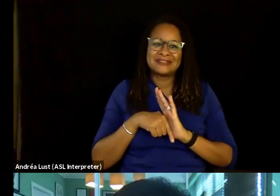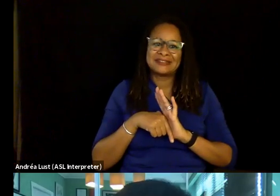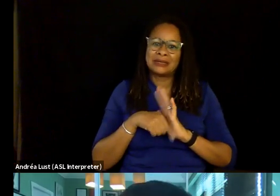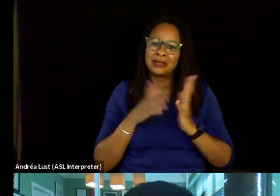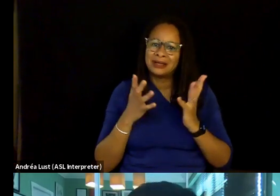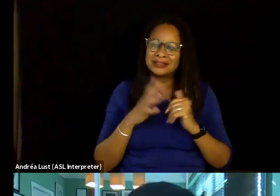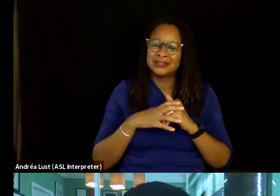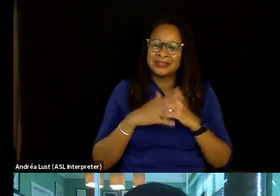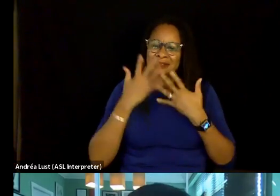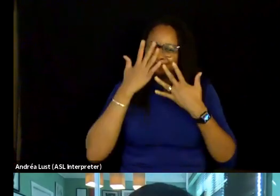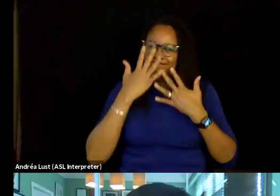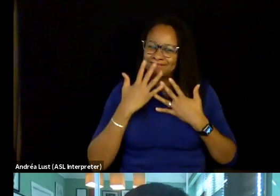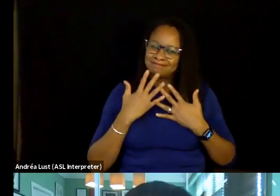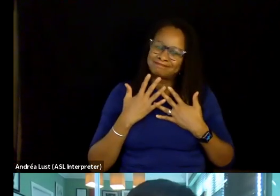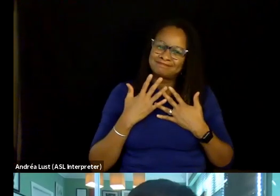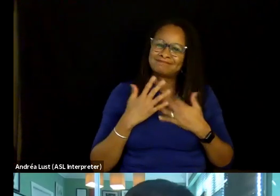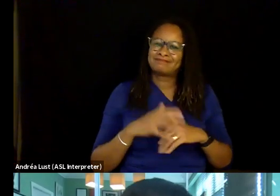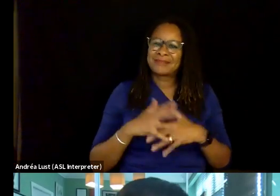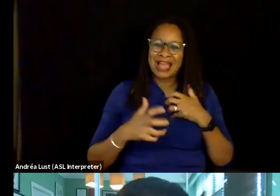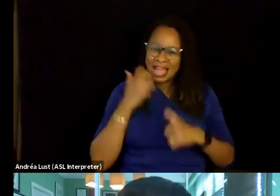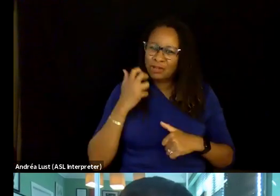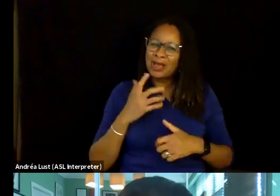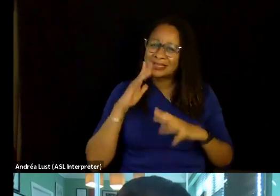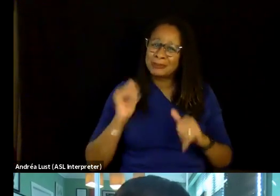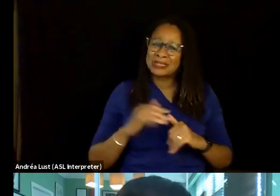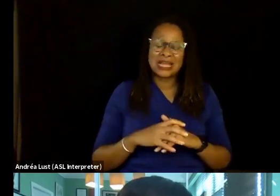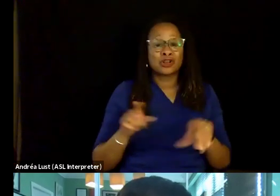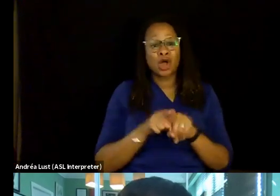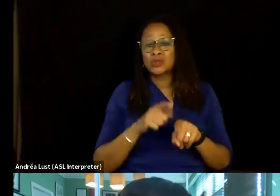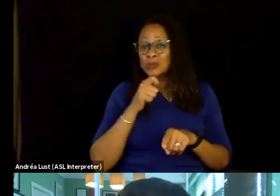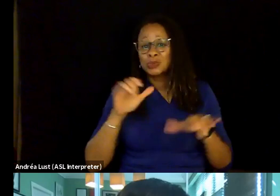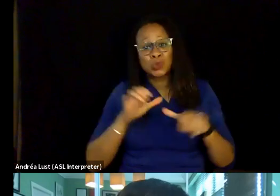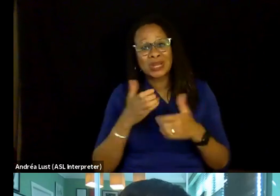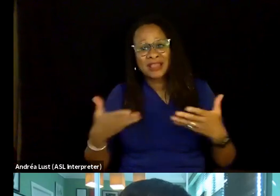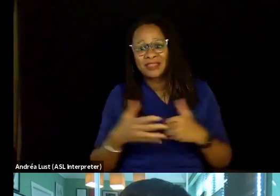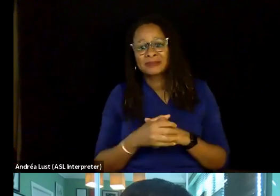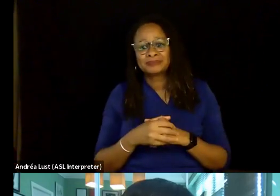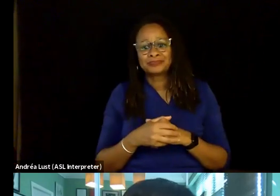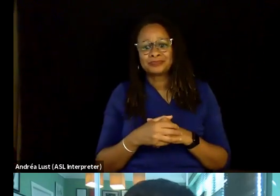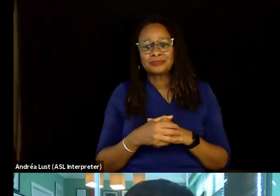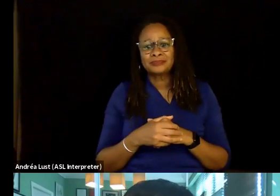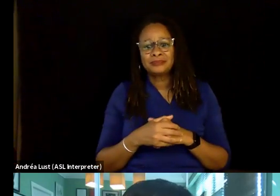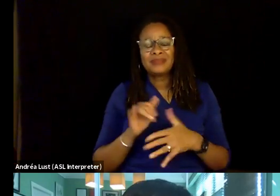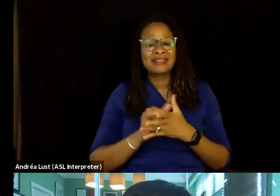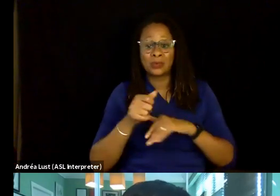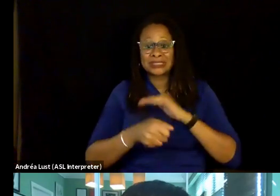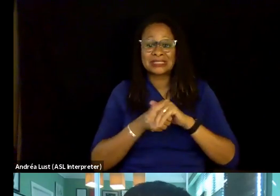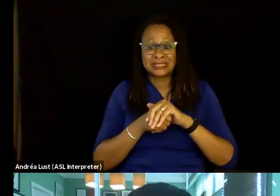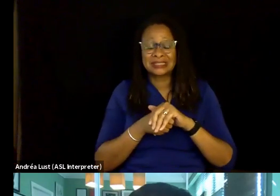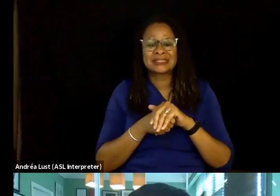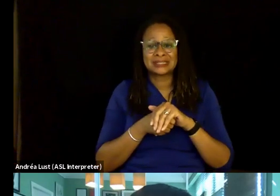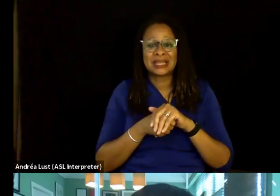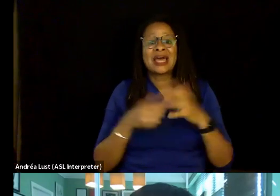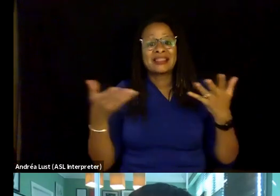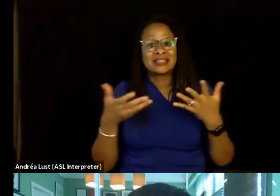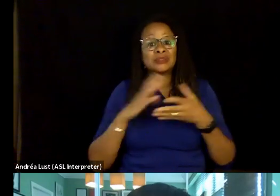know? Anger, I suspect. And also I wasn't doing anything that was hidden. I mean, this was a